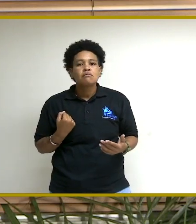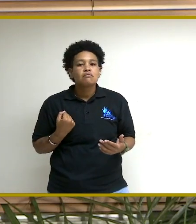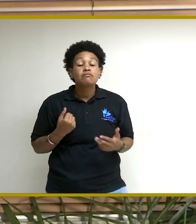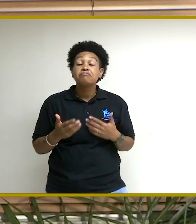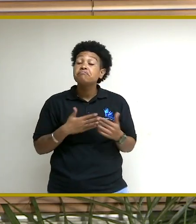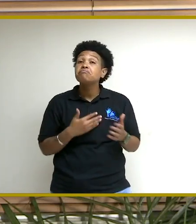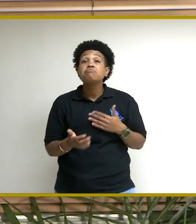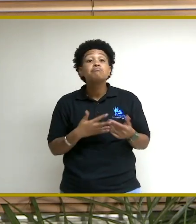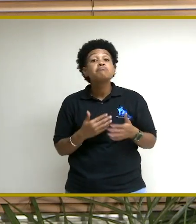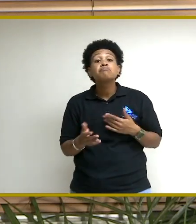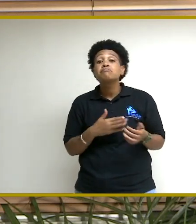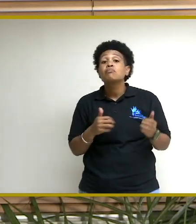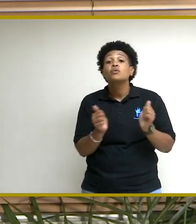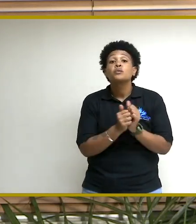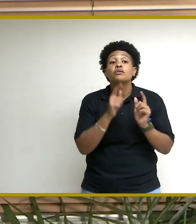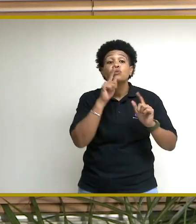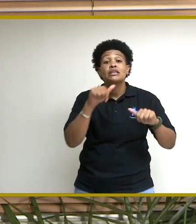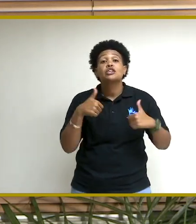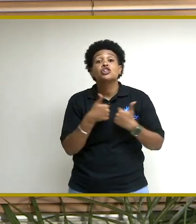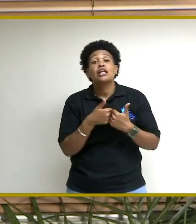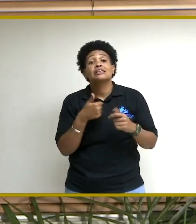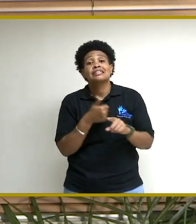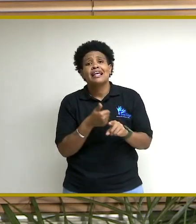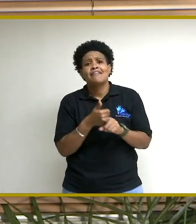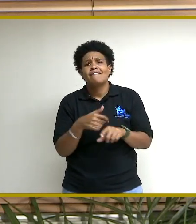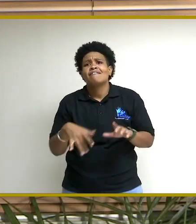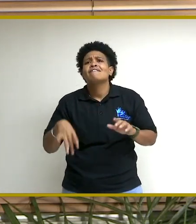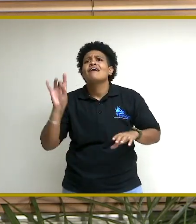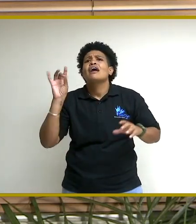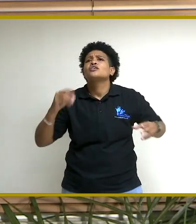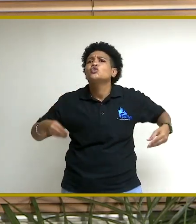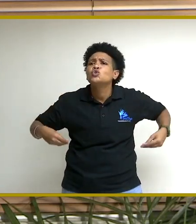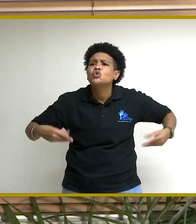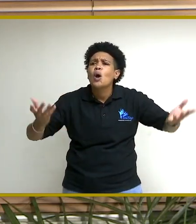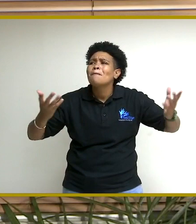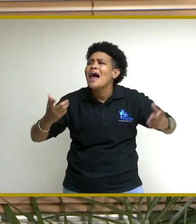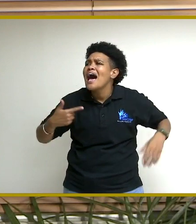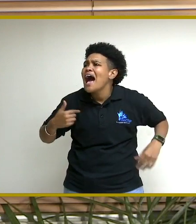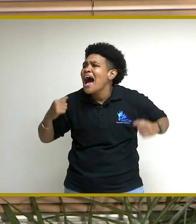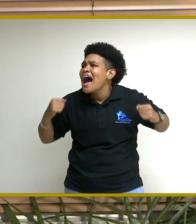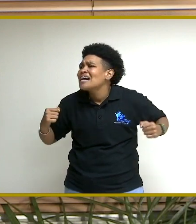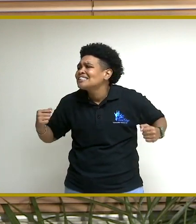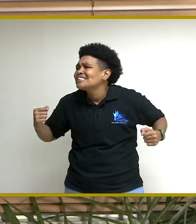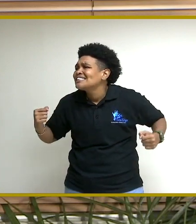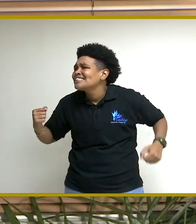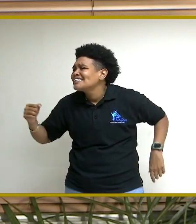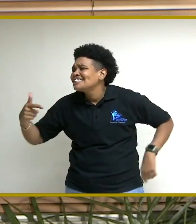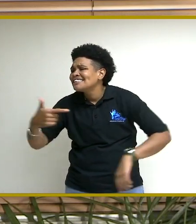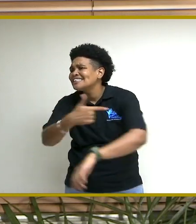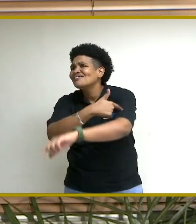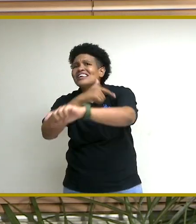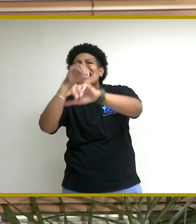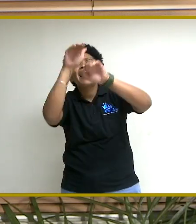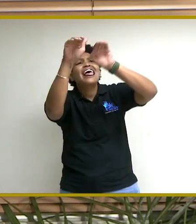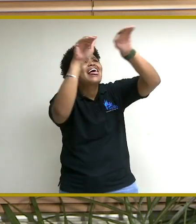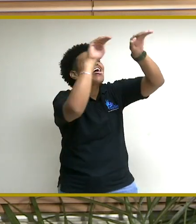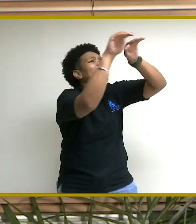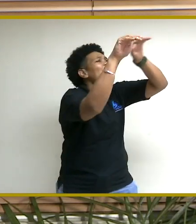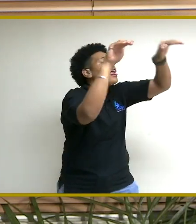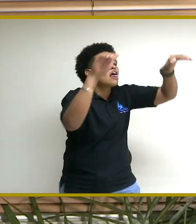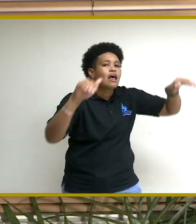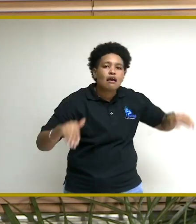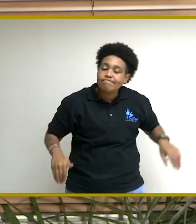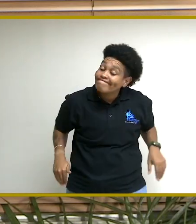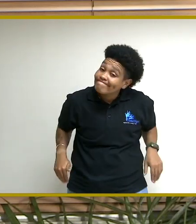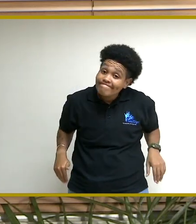with the challenges of sourcing supplies, the reality is that that opportunity exists now and